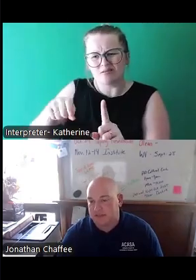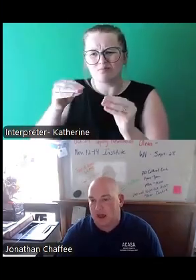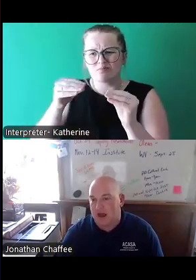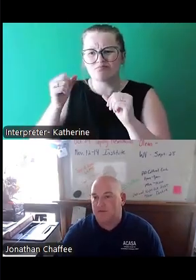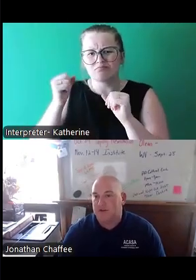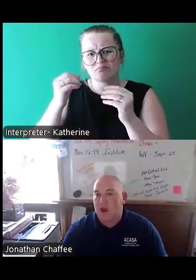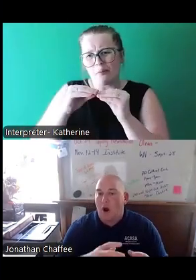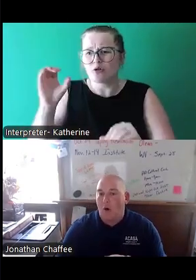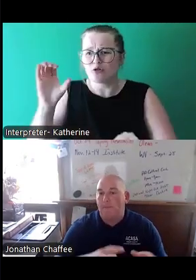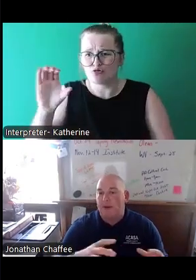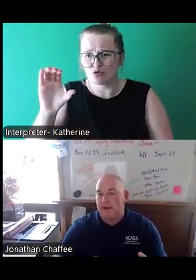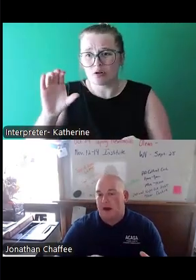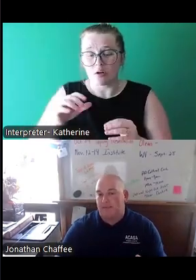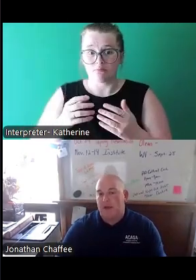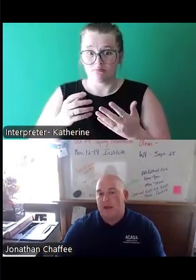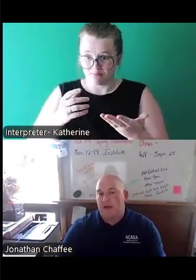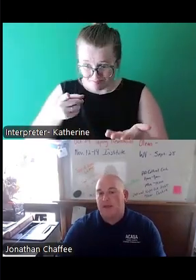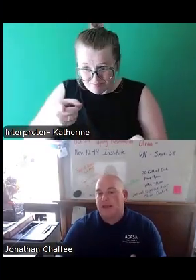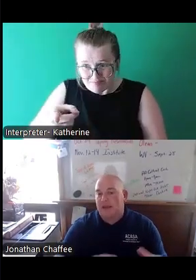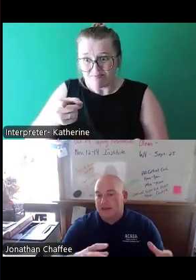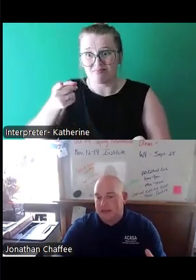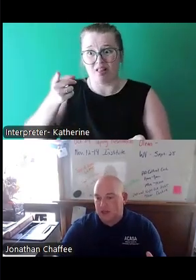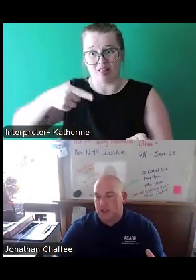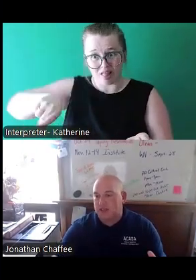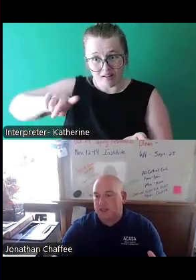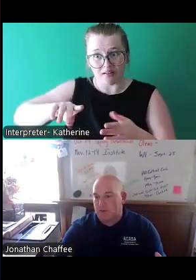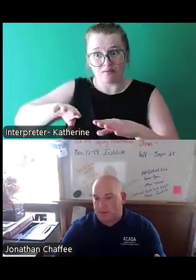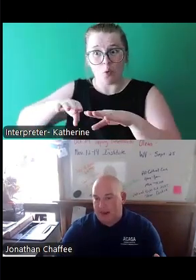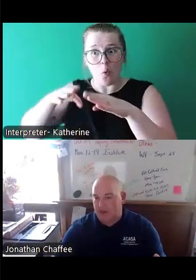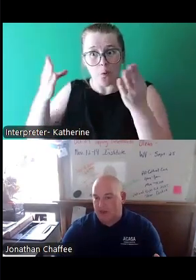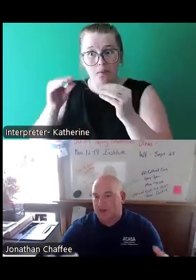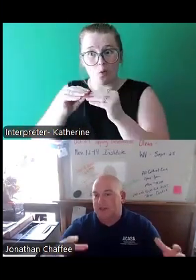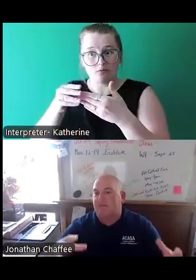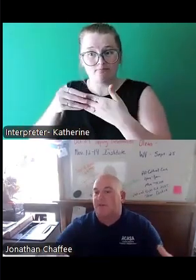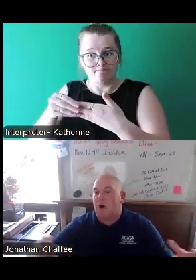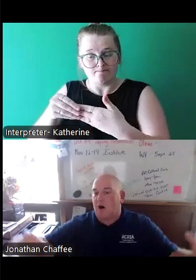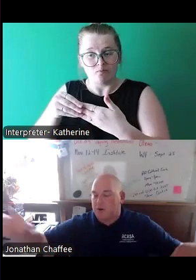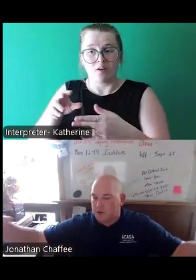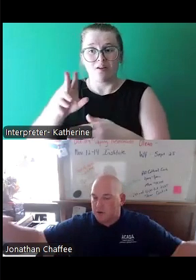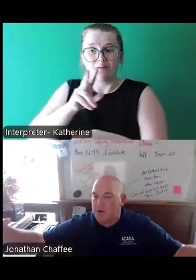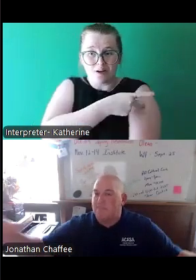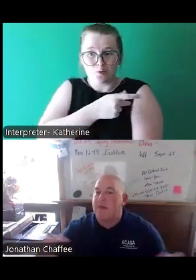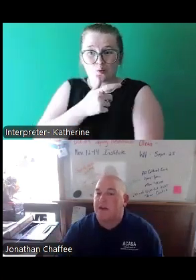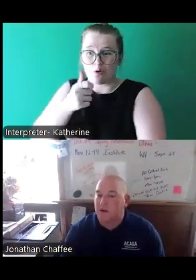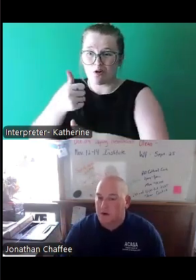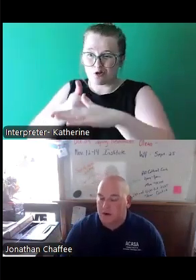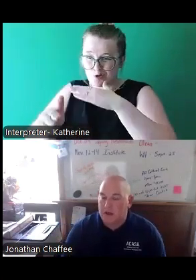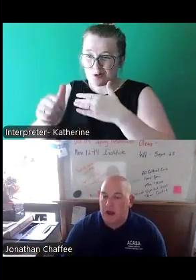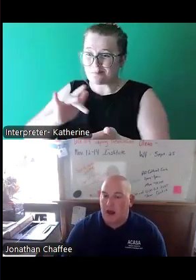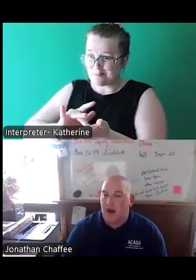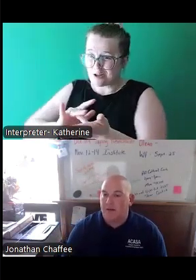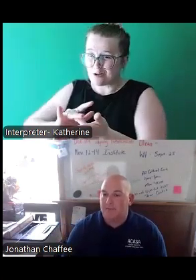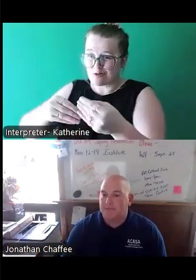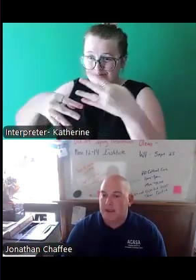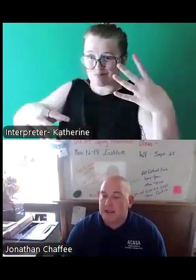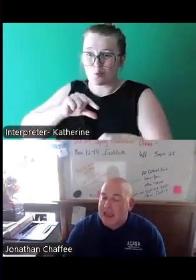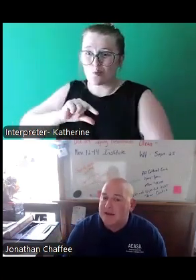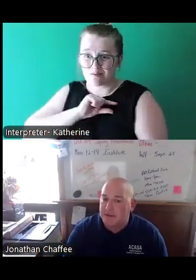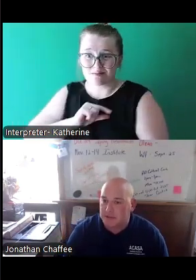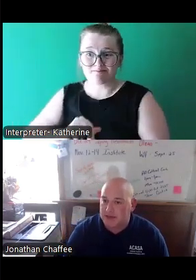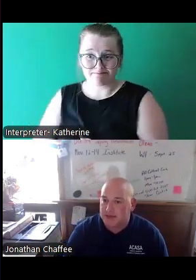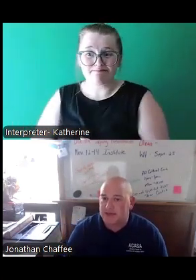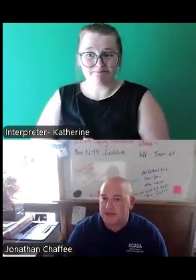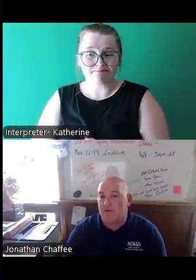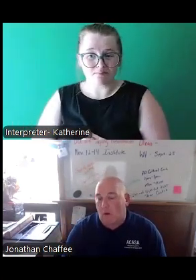even themselves opened up the conditions for patients that fall under their medical